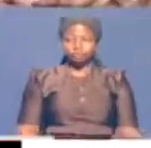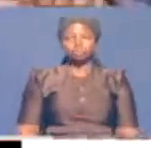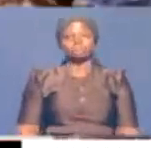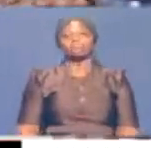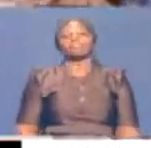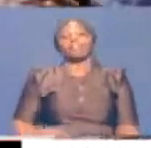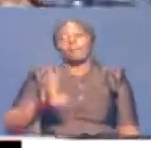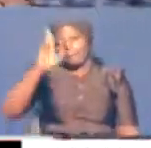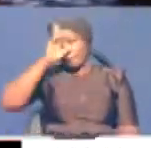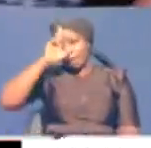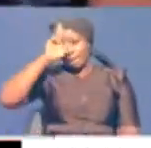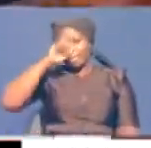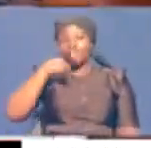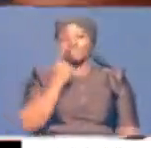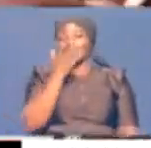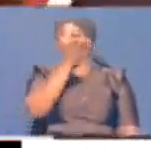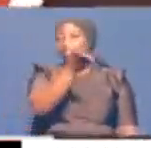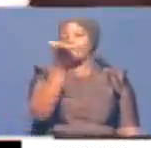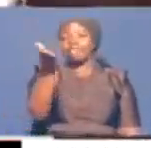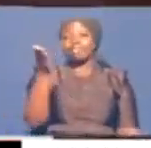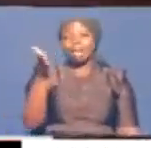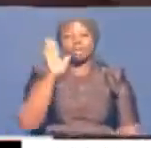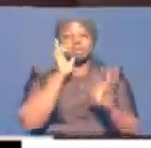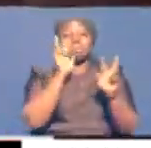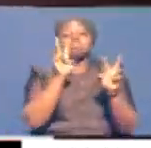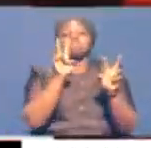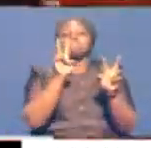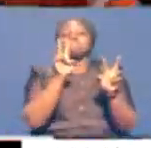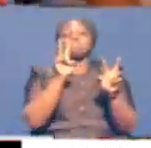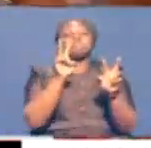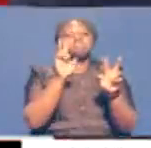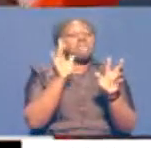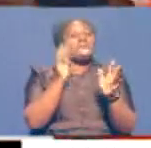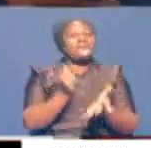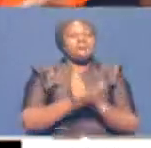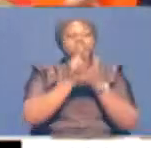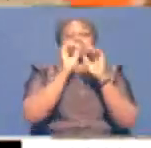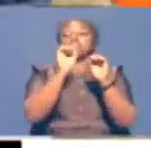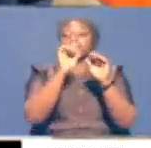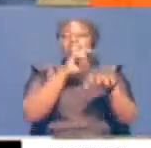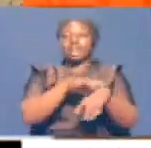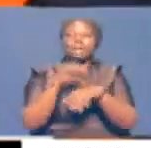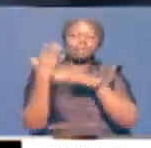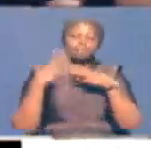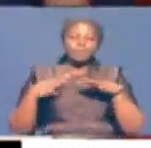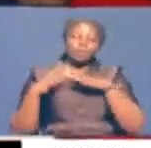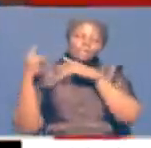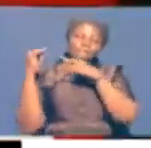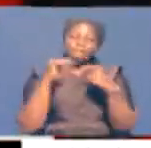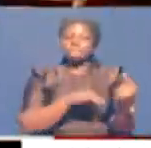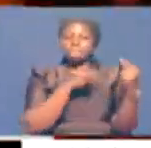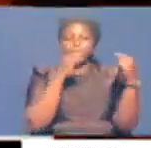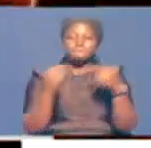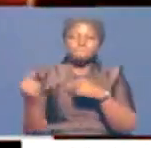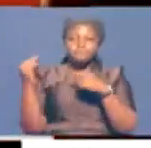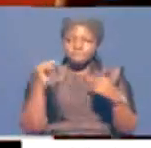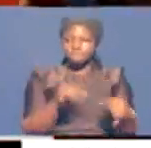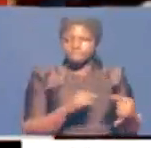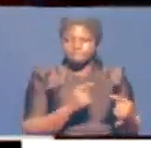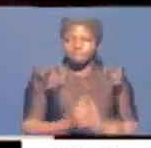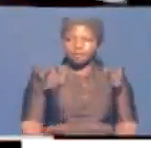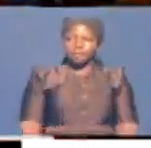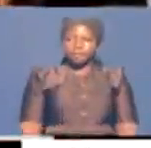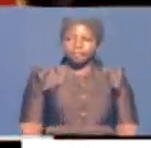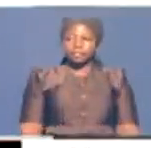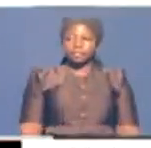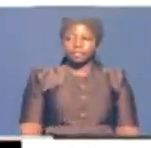Police officers present watch helpless as the youth from both sides engage each other. Mohammed Adan, Lunchtime News.